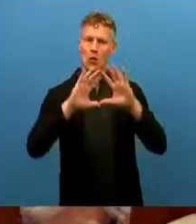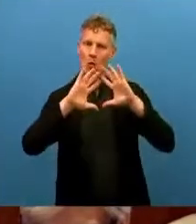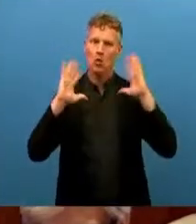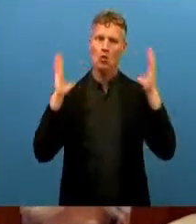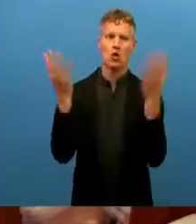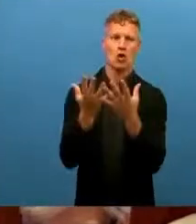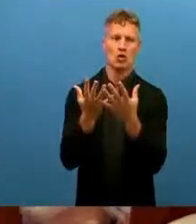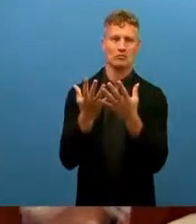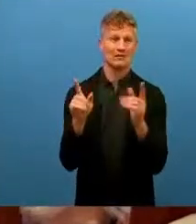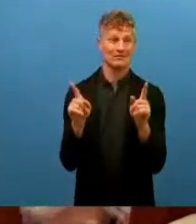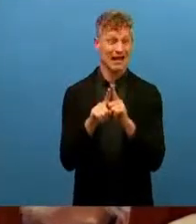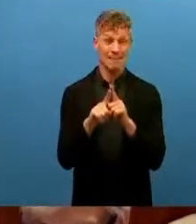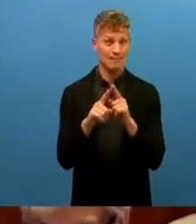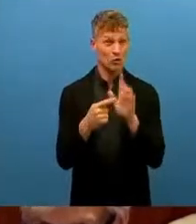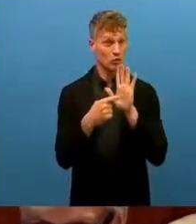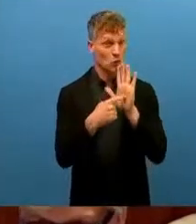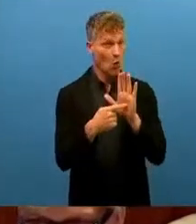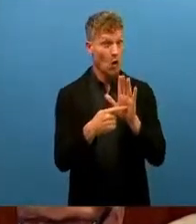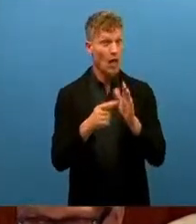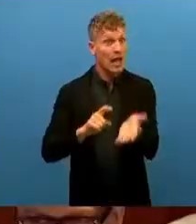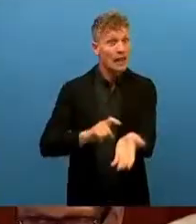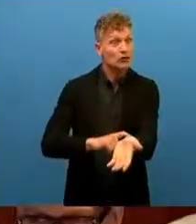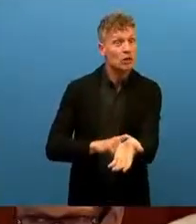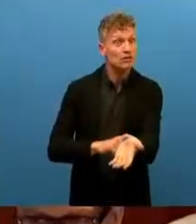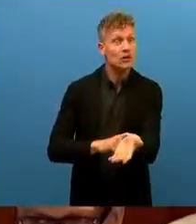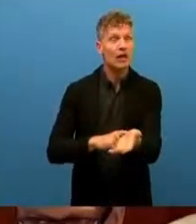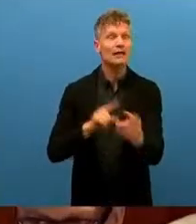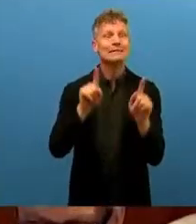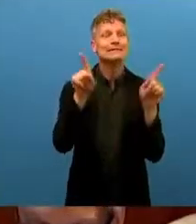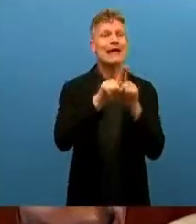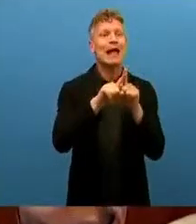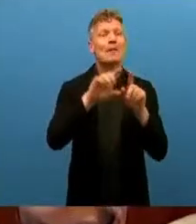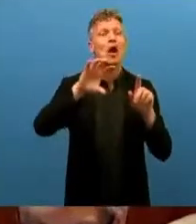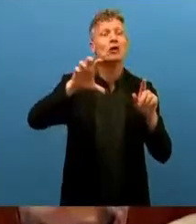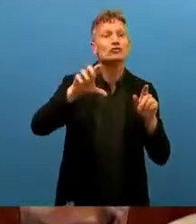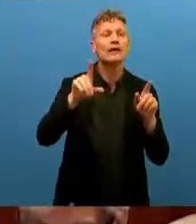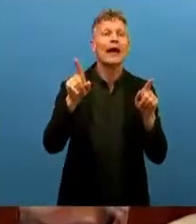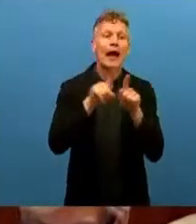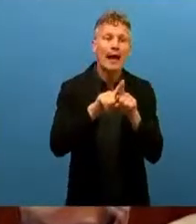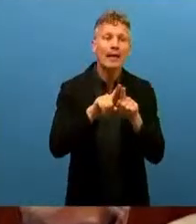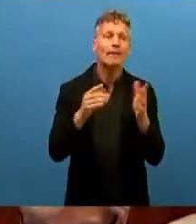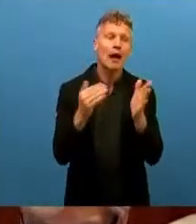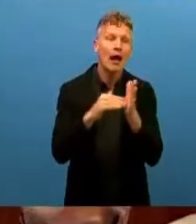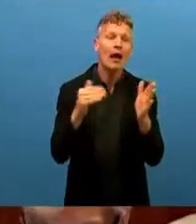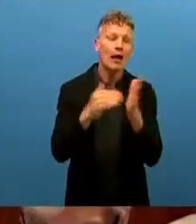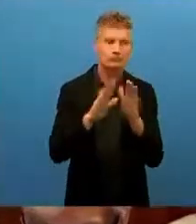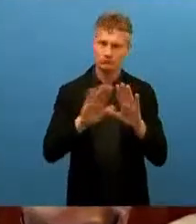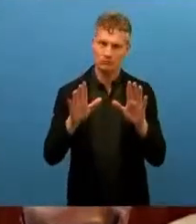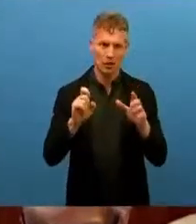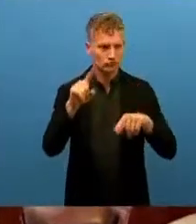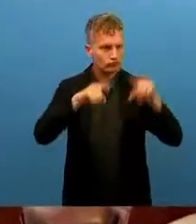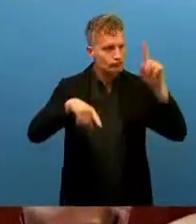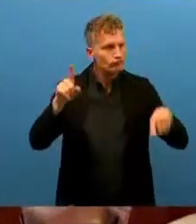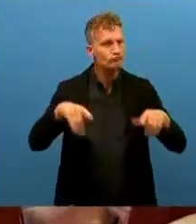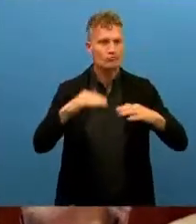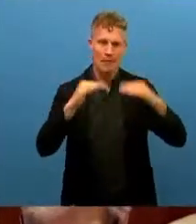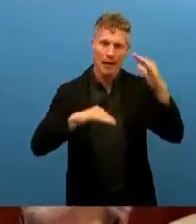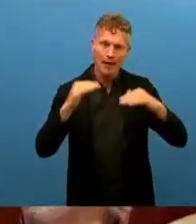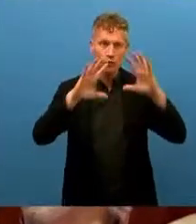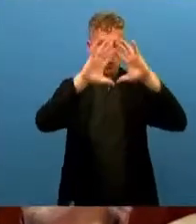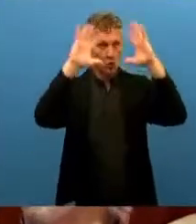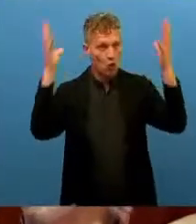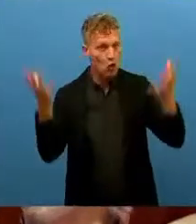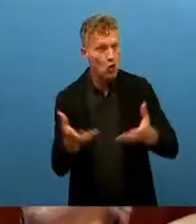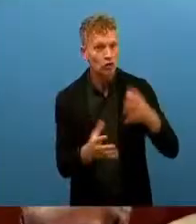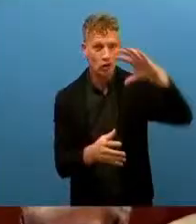replicate inequalities within our own mechanisms of inclusion. Our process must reflect the full spectrum of